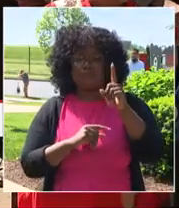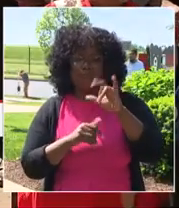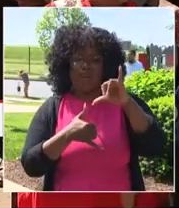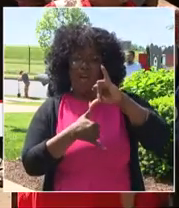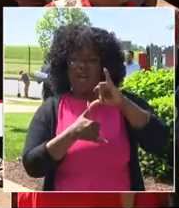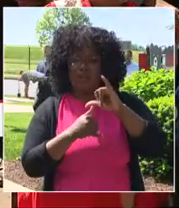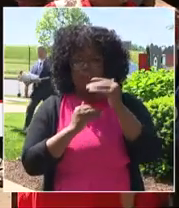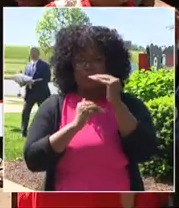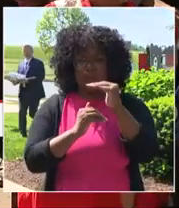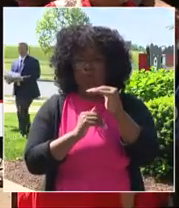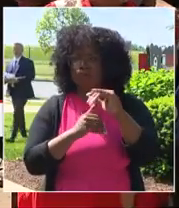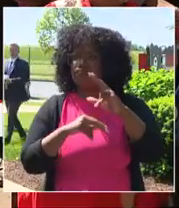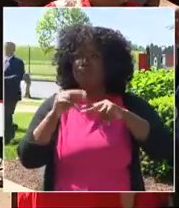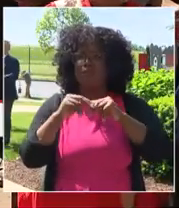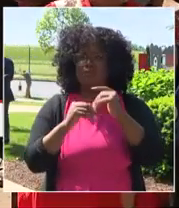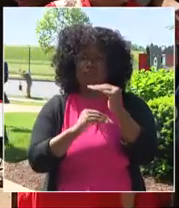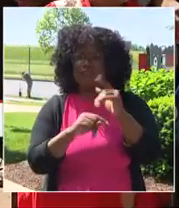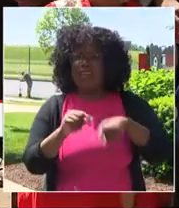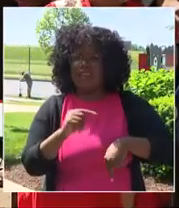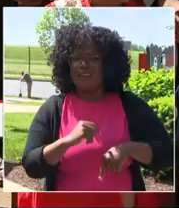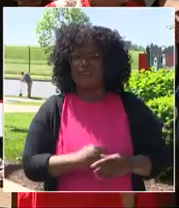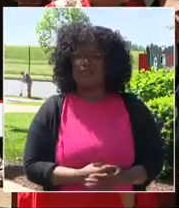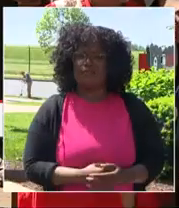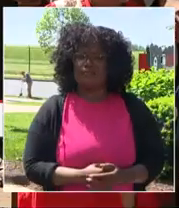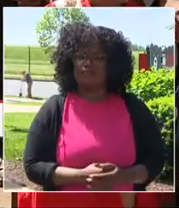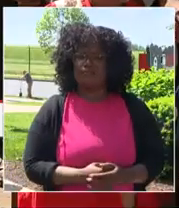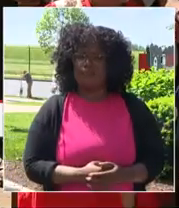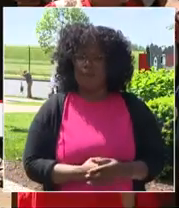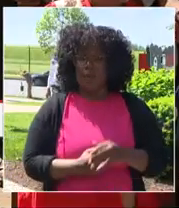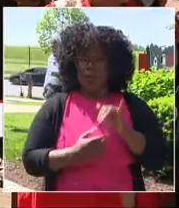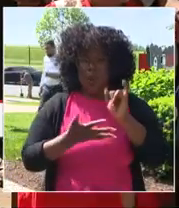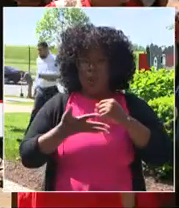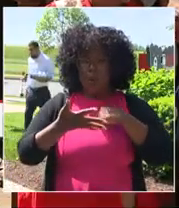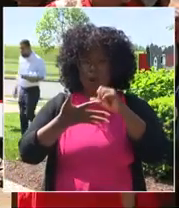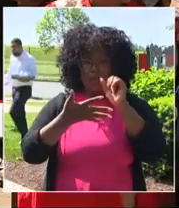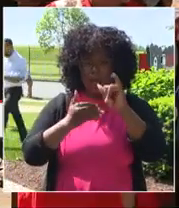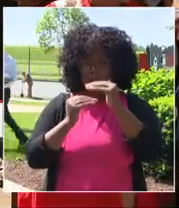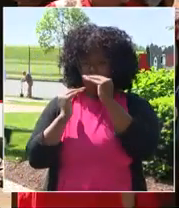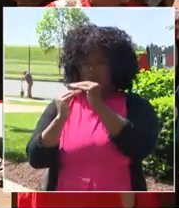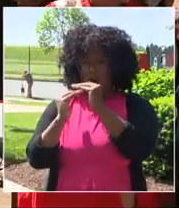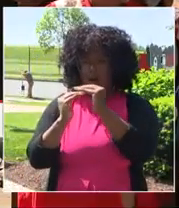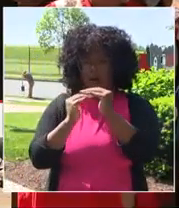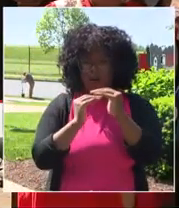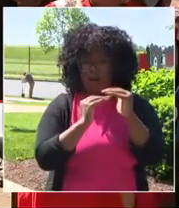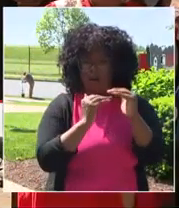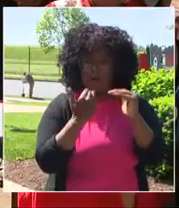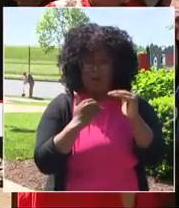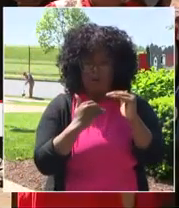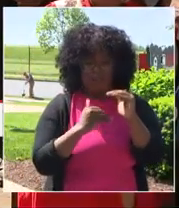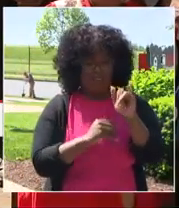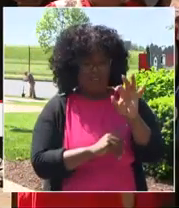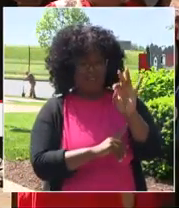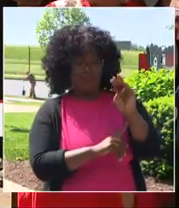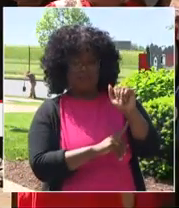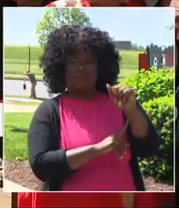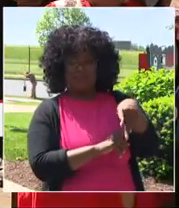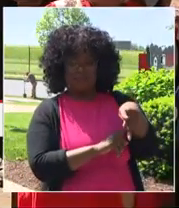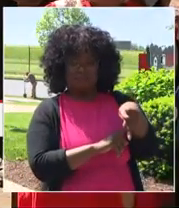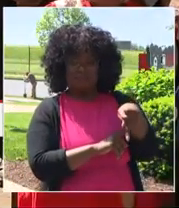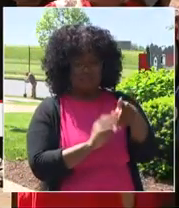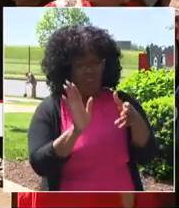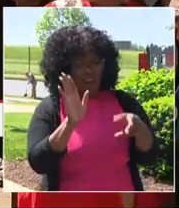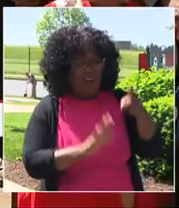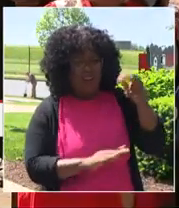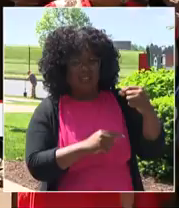These constraints are while our FMAP is set higher than many states